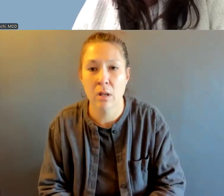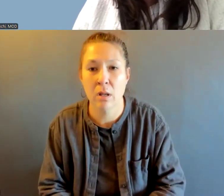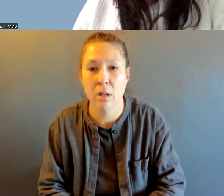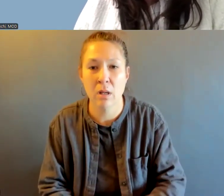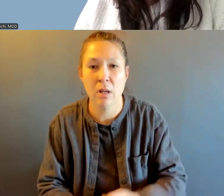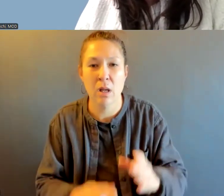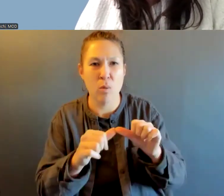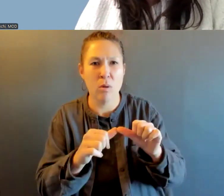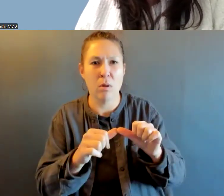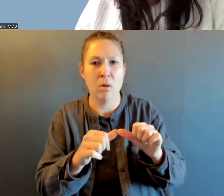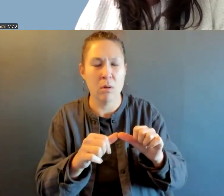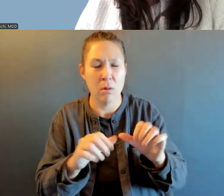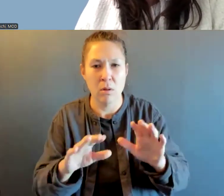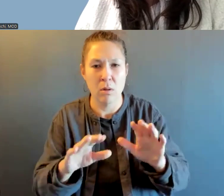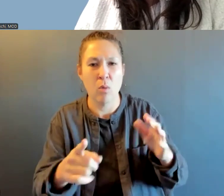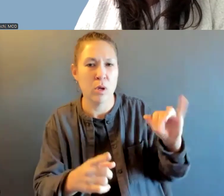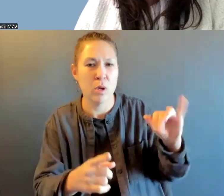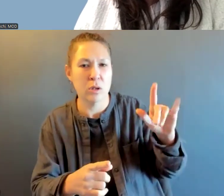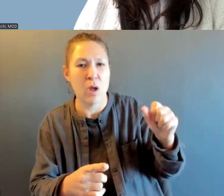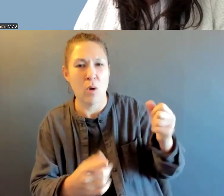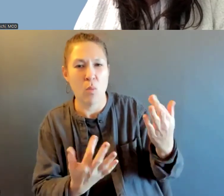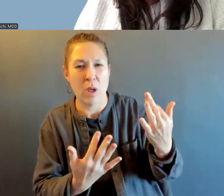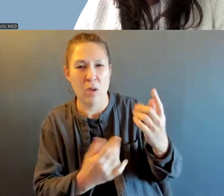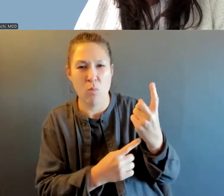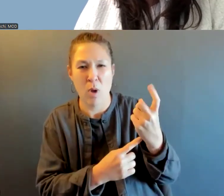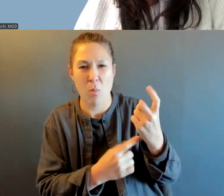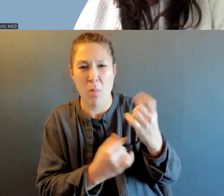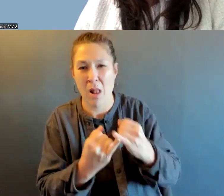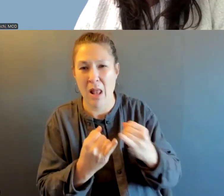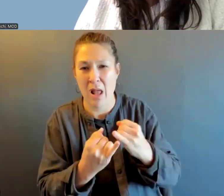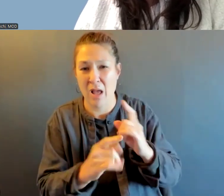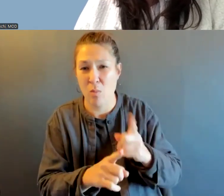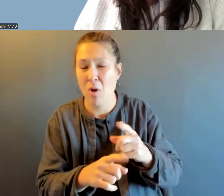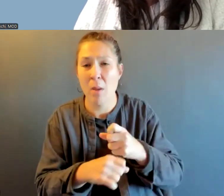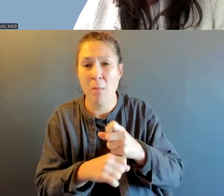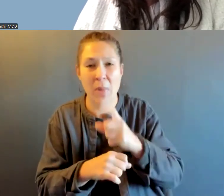point on that is that, Yep. This is Julie again. I would just make sure that you're not